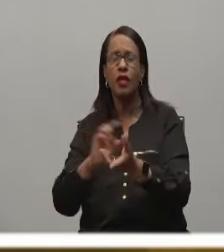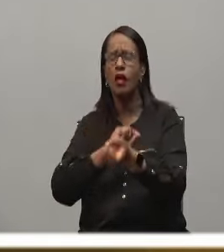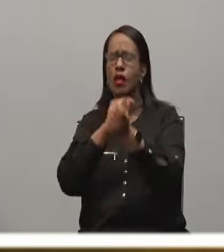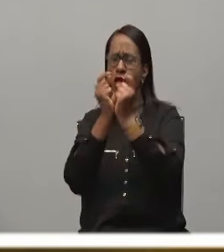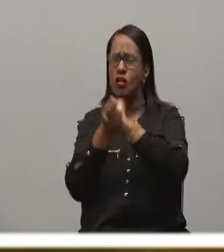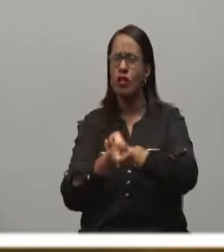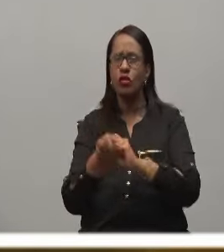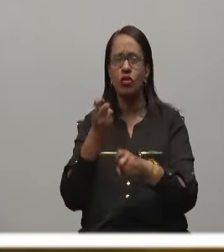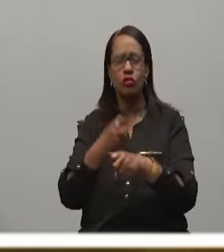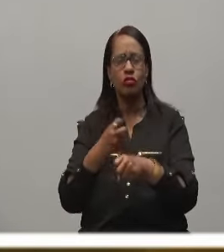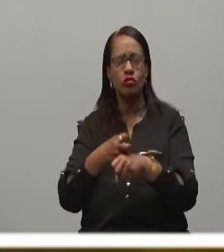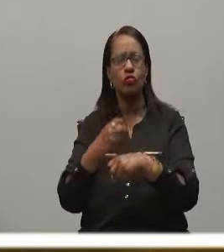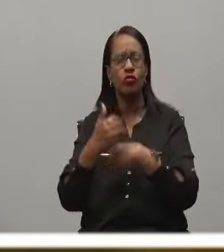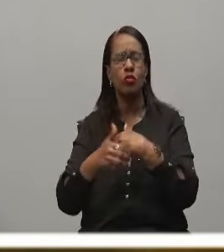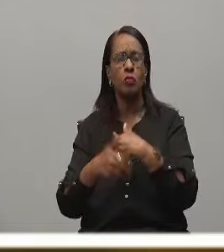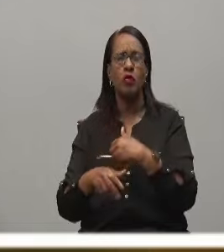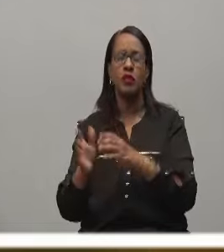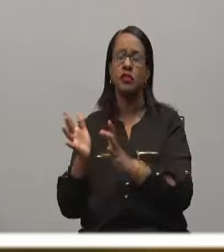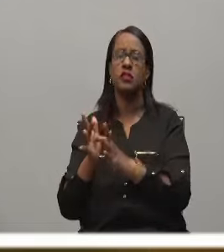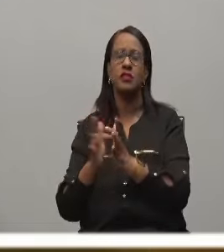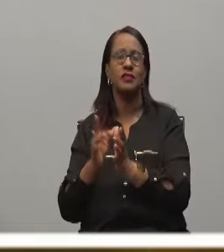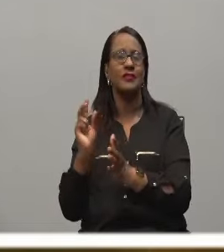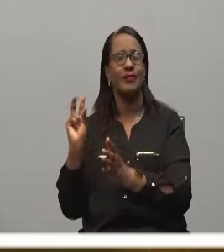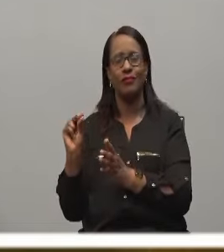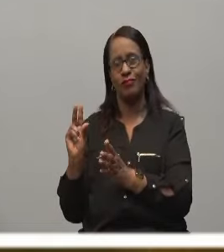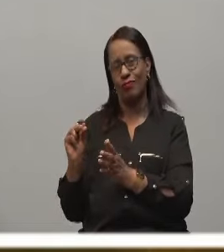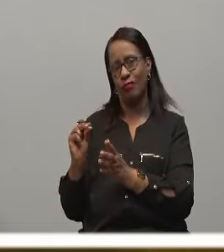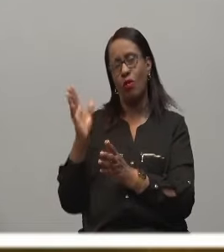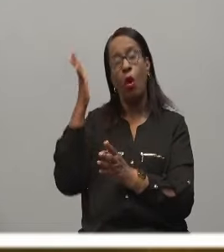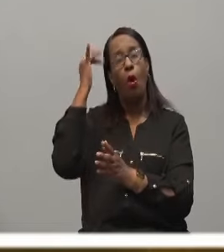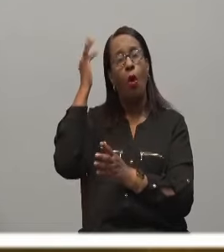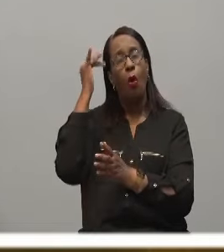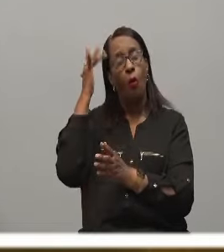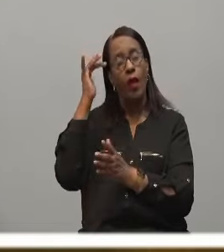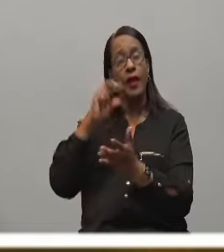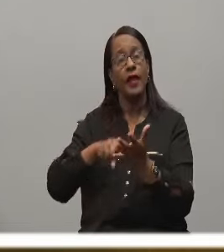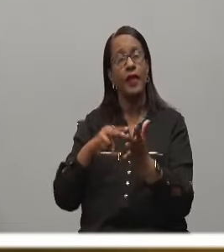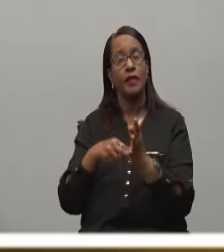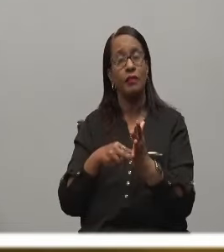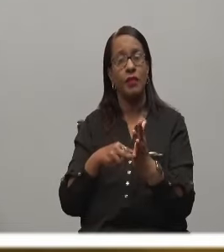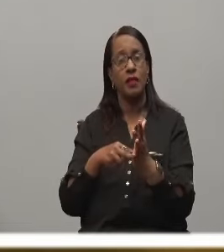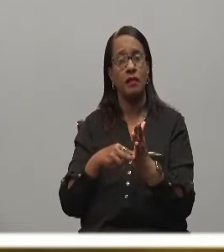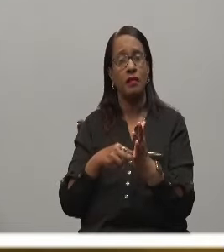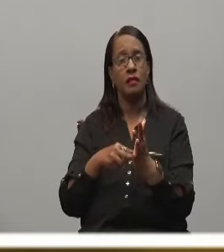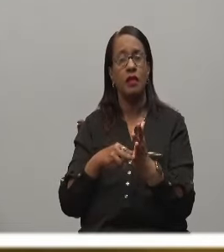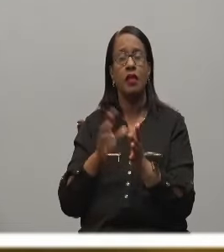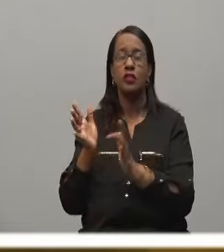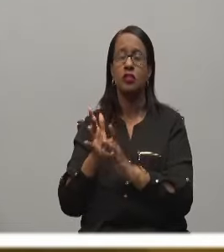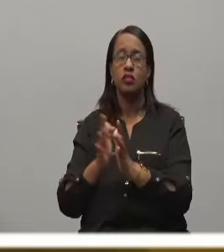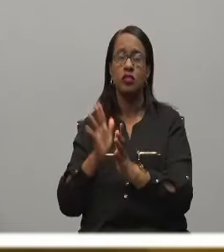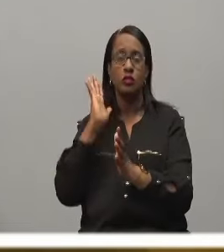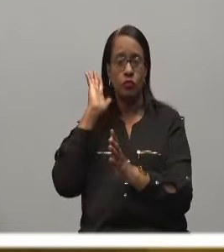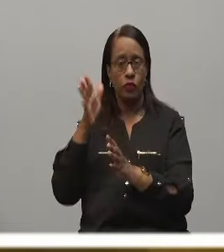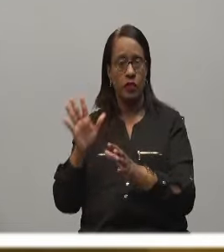And he certainly would not have gone to the third phase where his will gives over to the temptation.